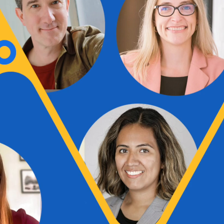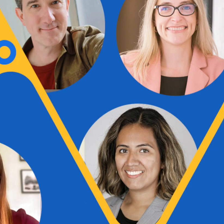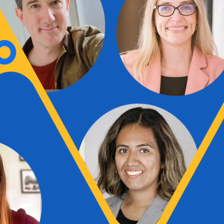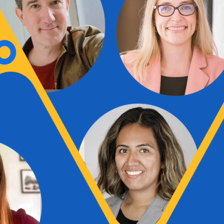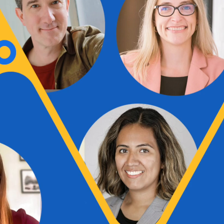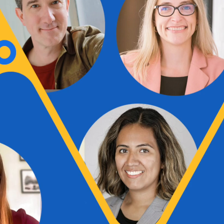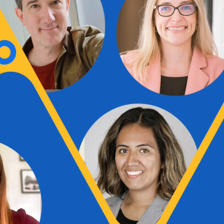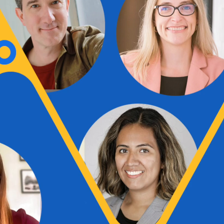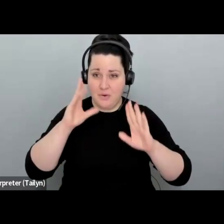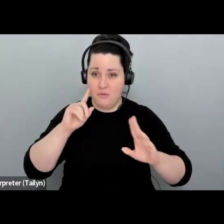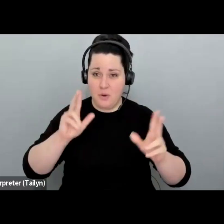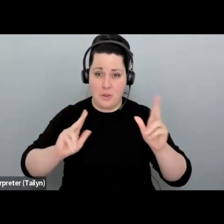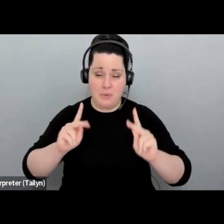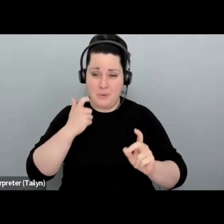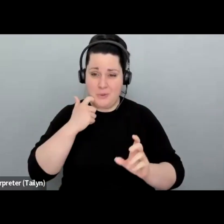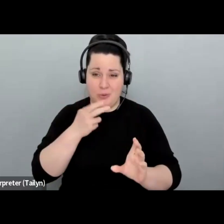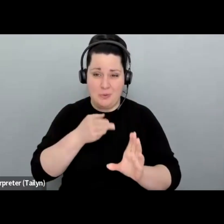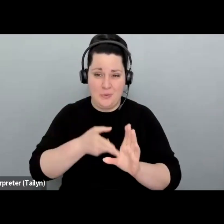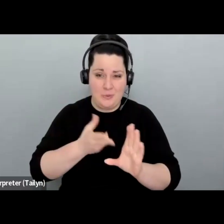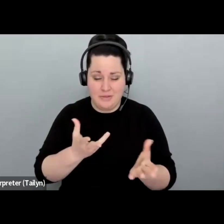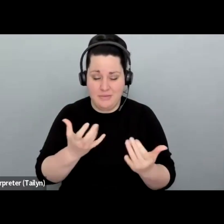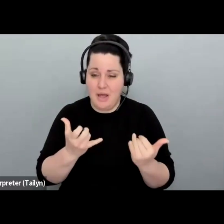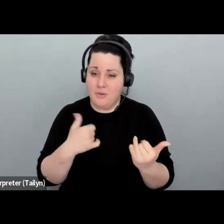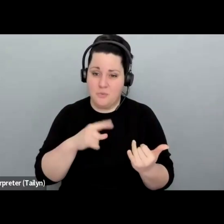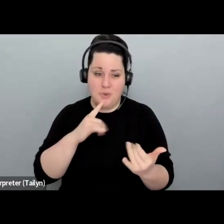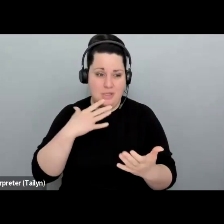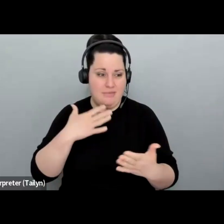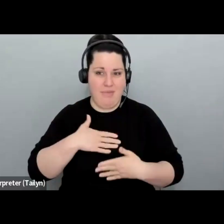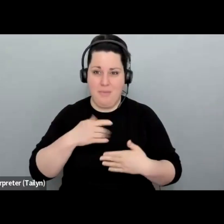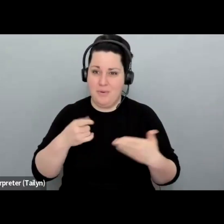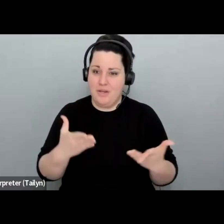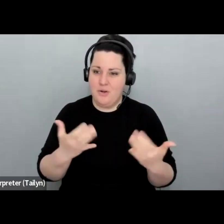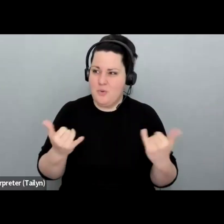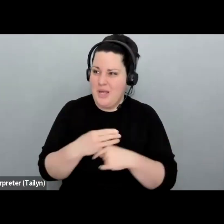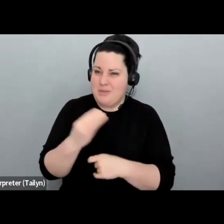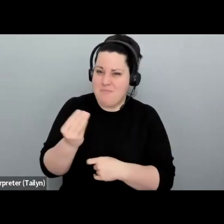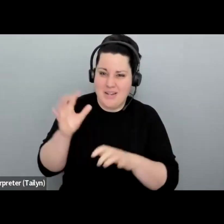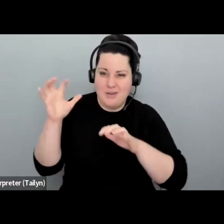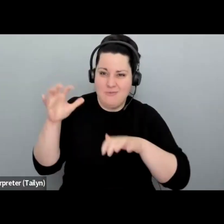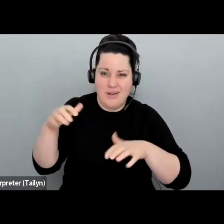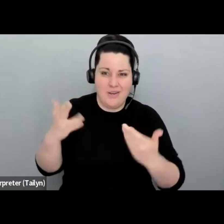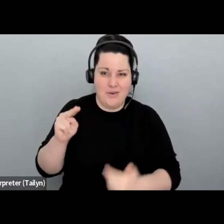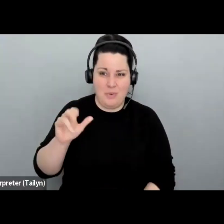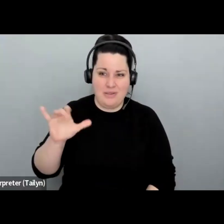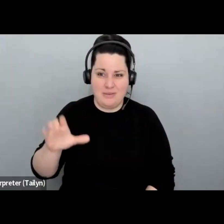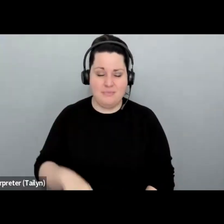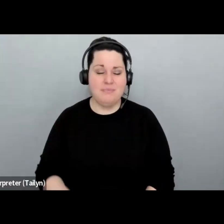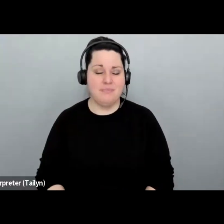Hello, for anybody just joining us. It's good to be with you on what's a rainy Monday here in New York City.